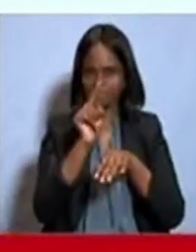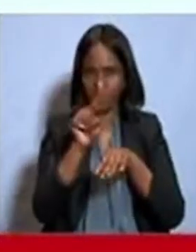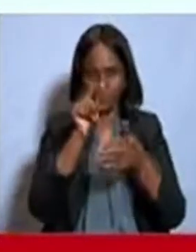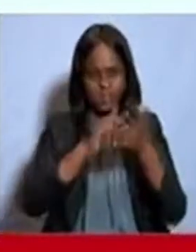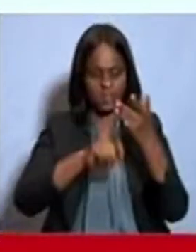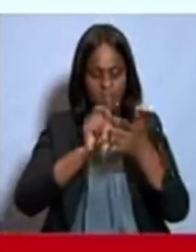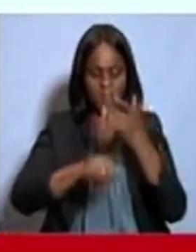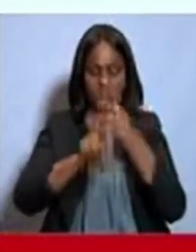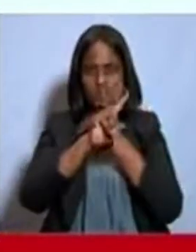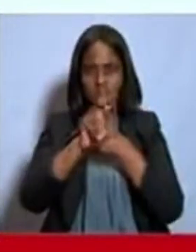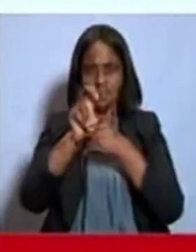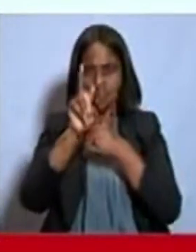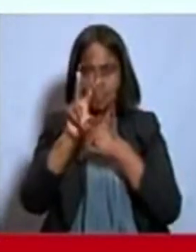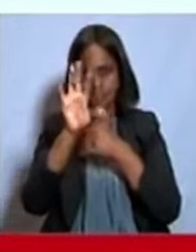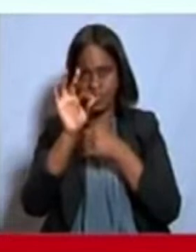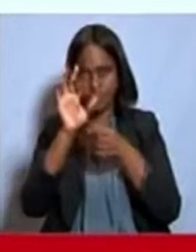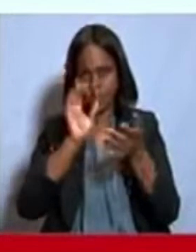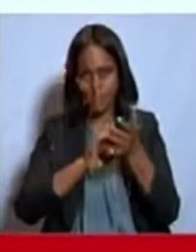costing